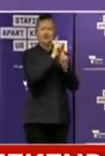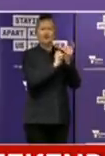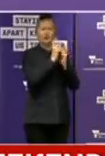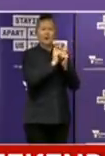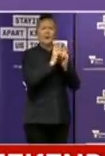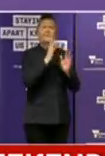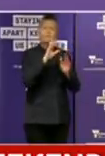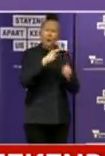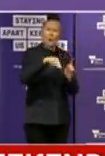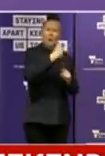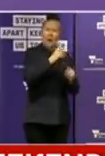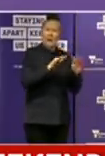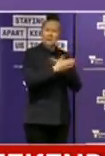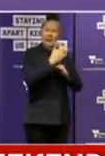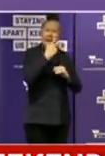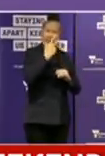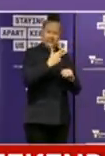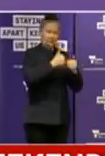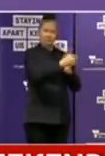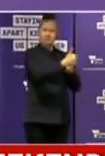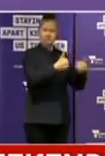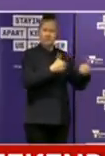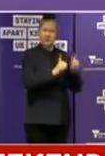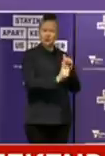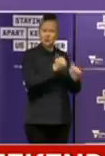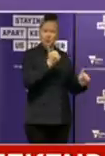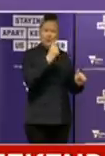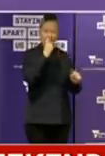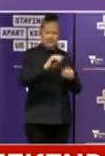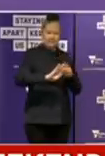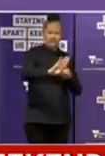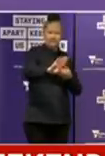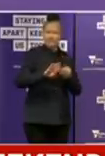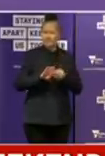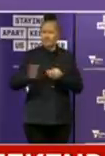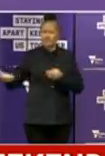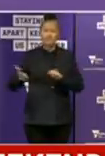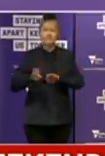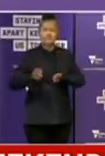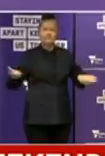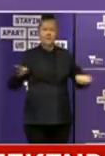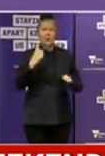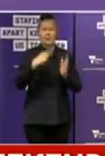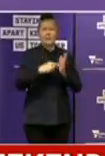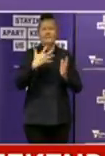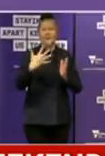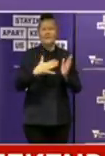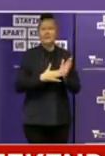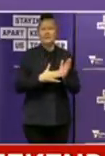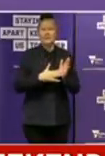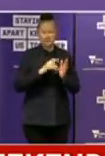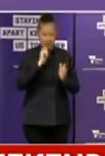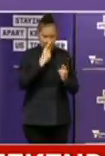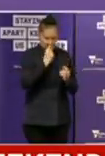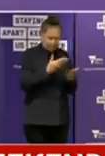and sports capable of 1.5 metre distancing. Those changes come into effect as well. Indoor pools will open